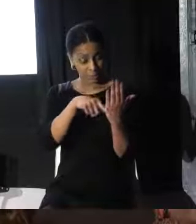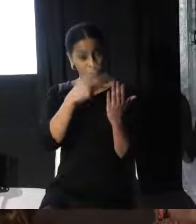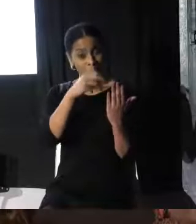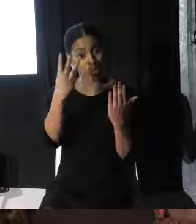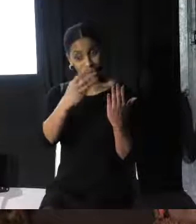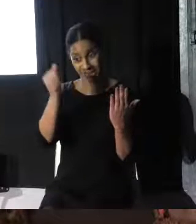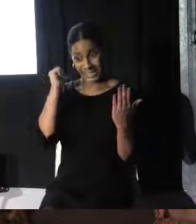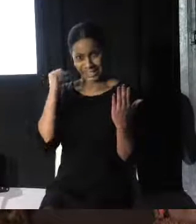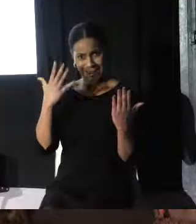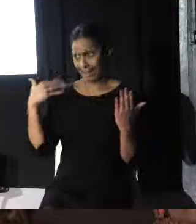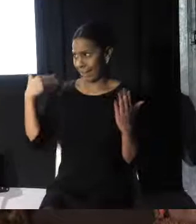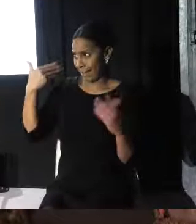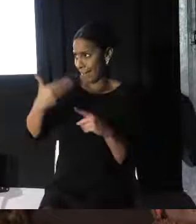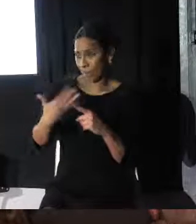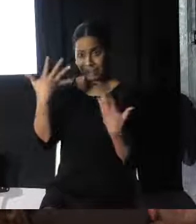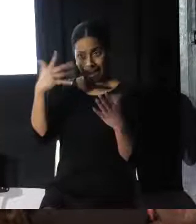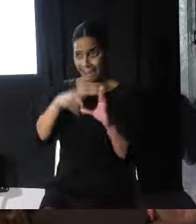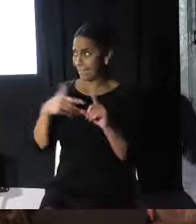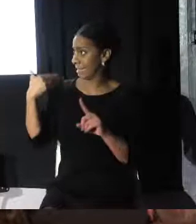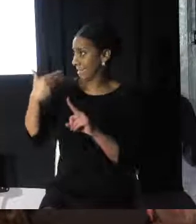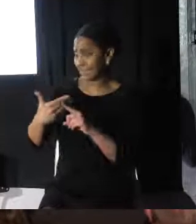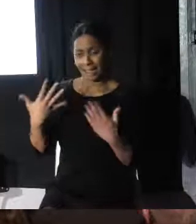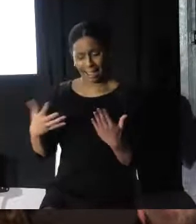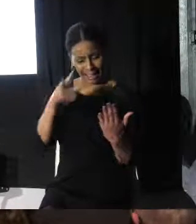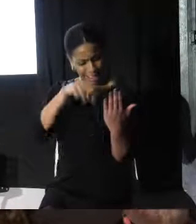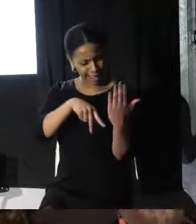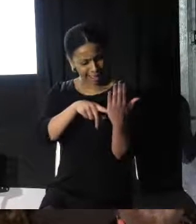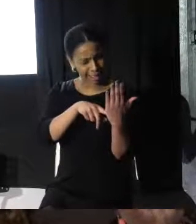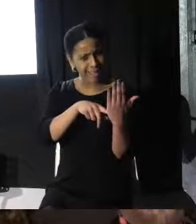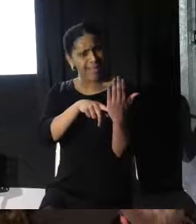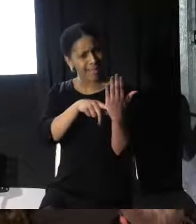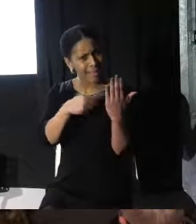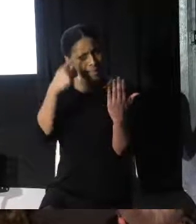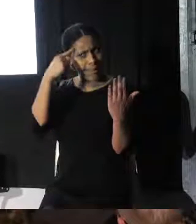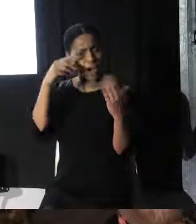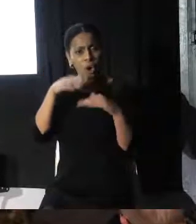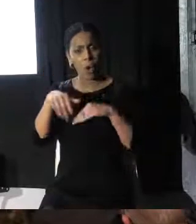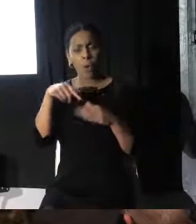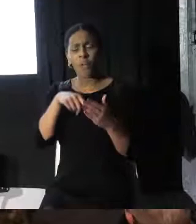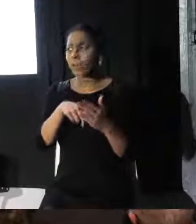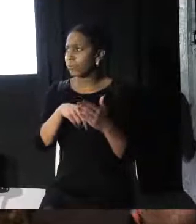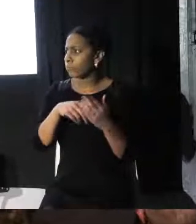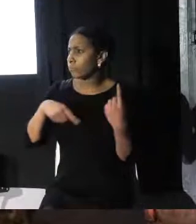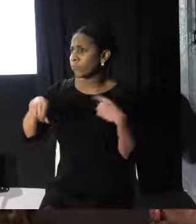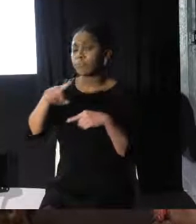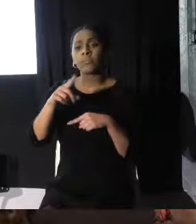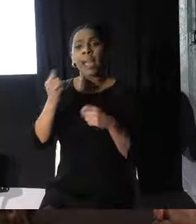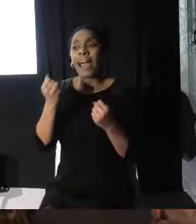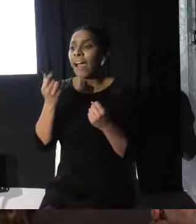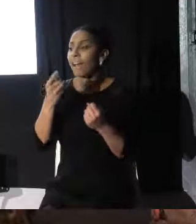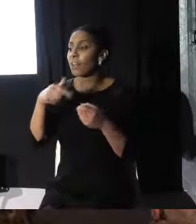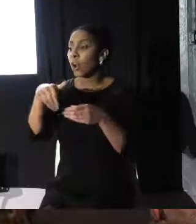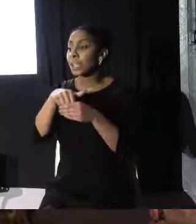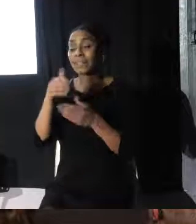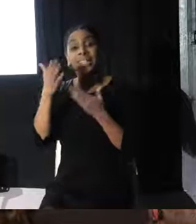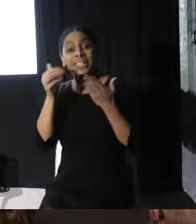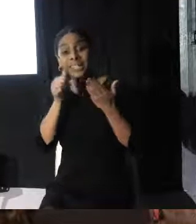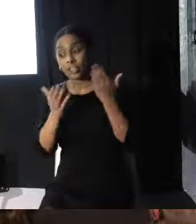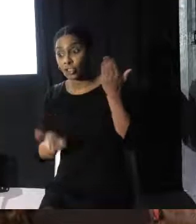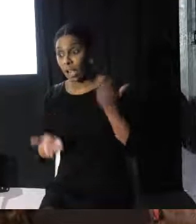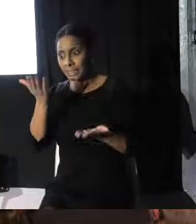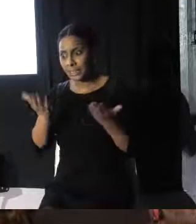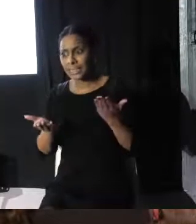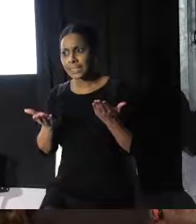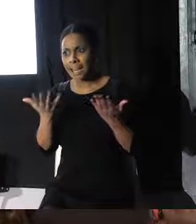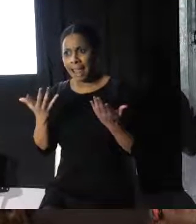on, that question of the unfinished nature of certain sort of contexts of injustice now finds itself